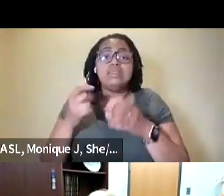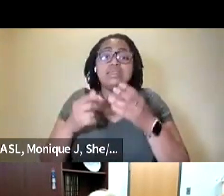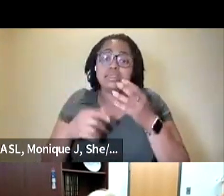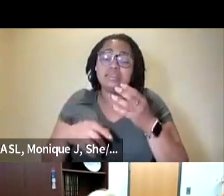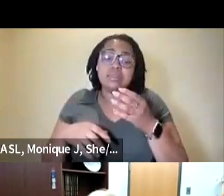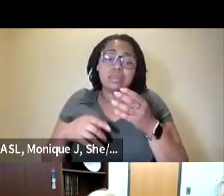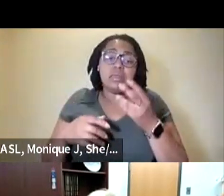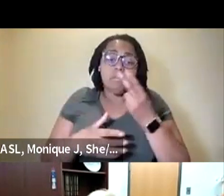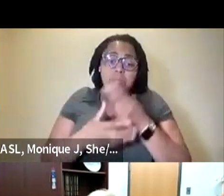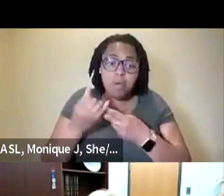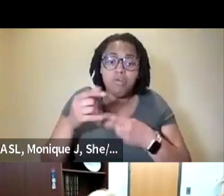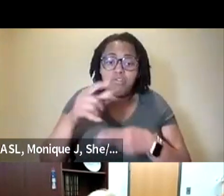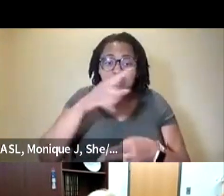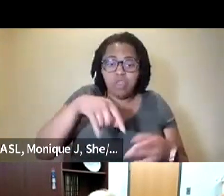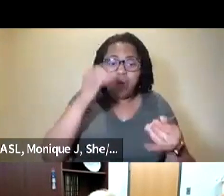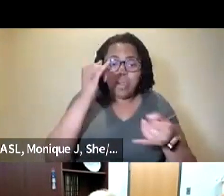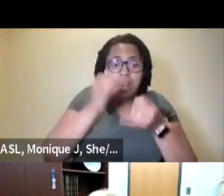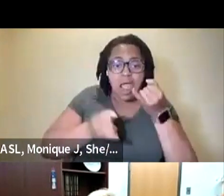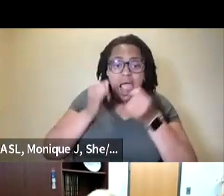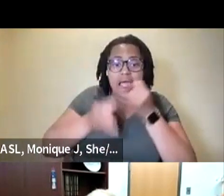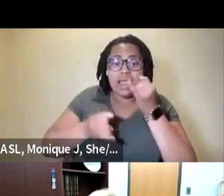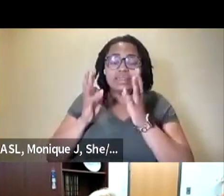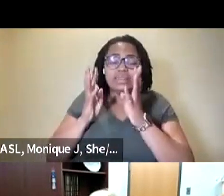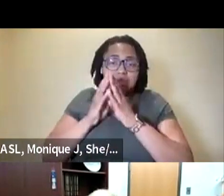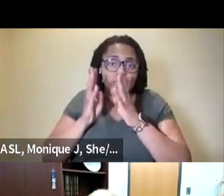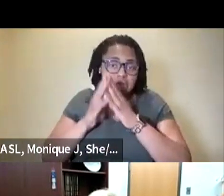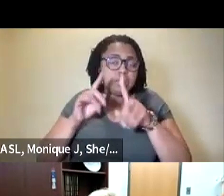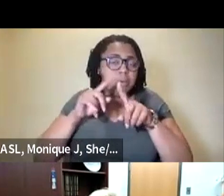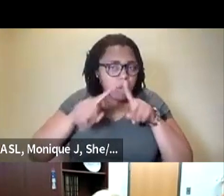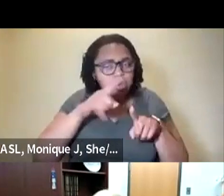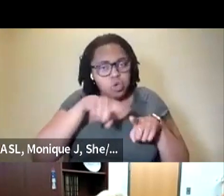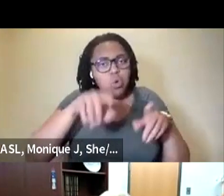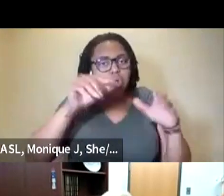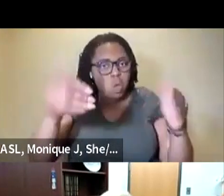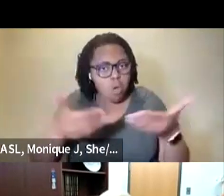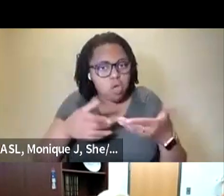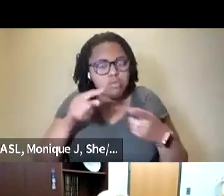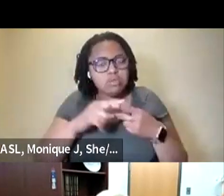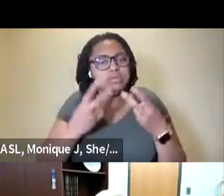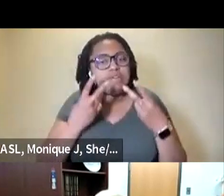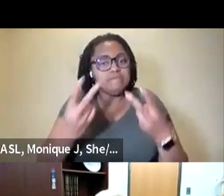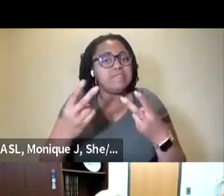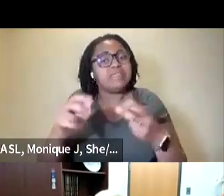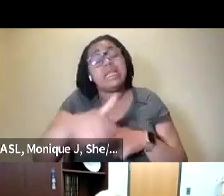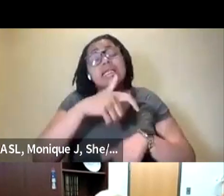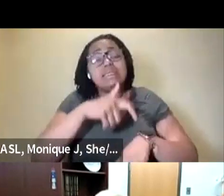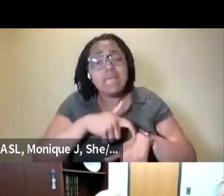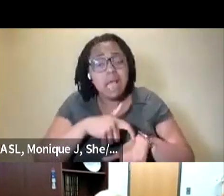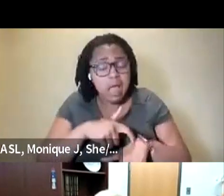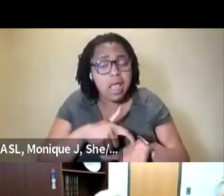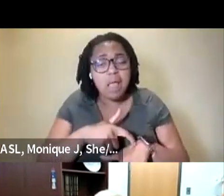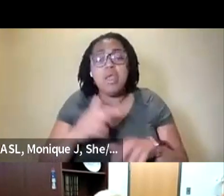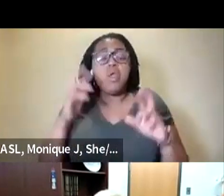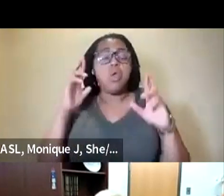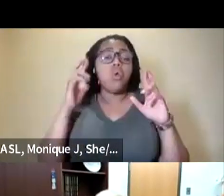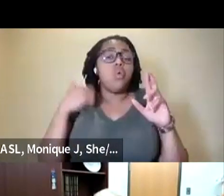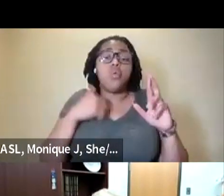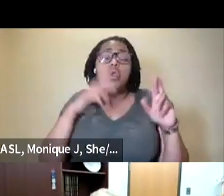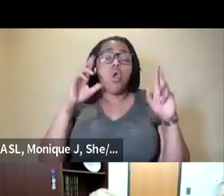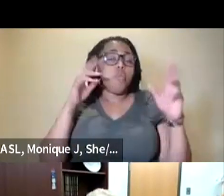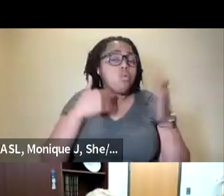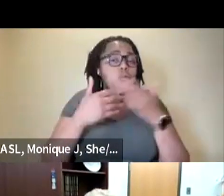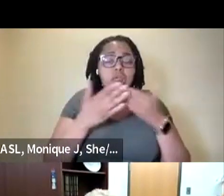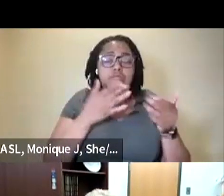last meetings, but you are always welcome to come and visit us at any time. And we hope wherever you are and whatever